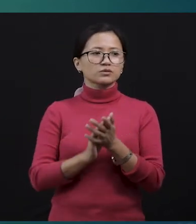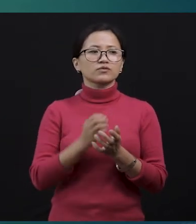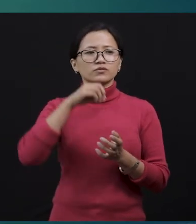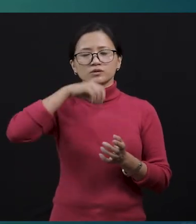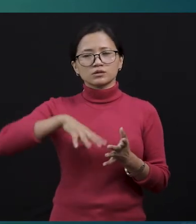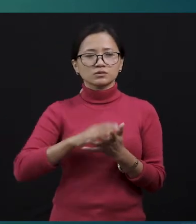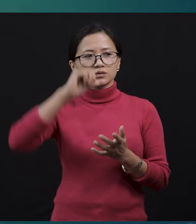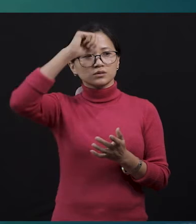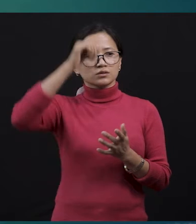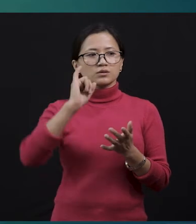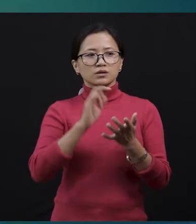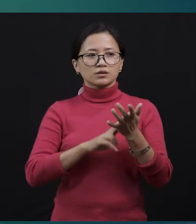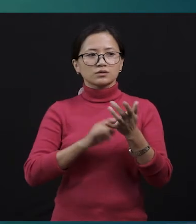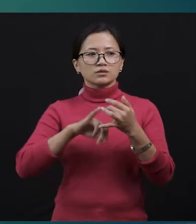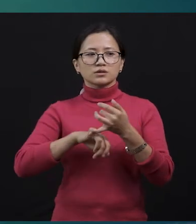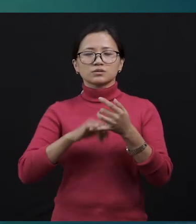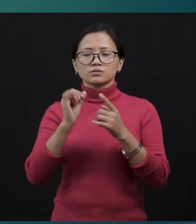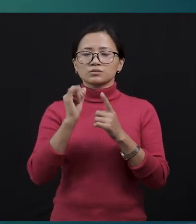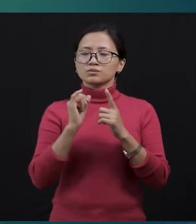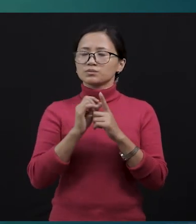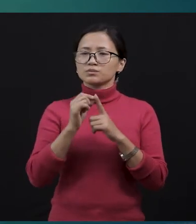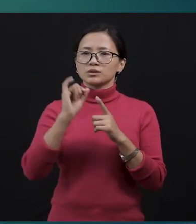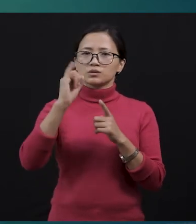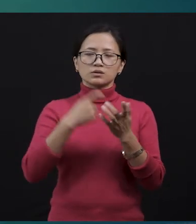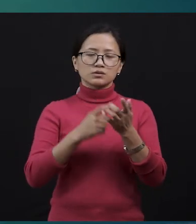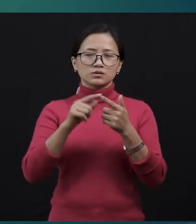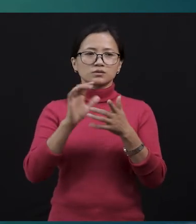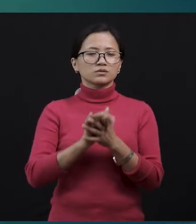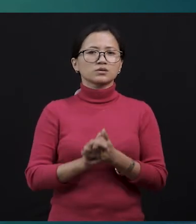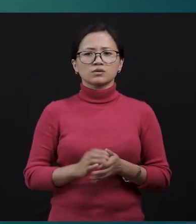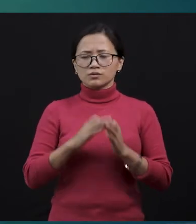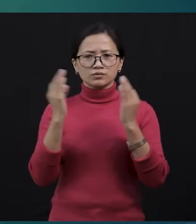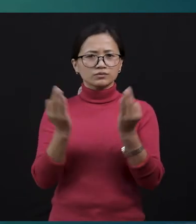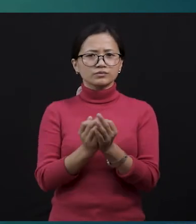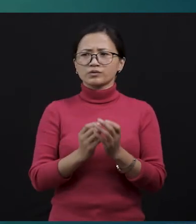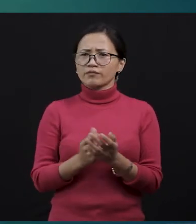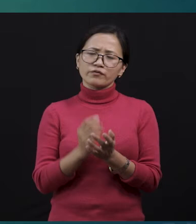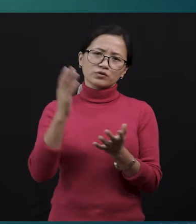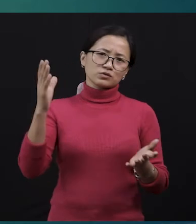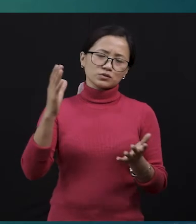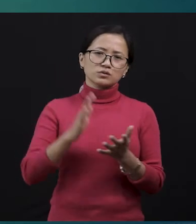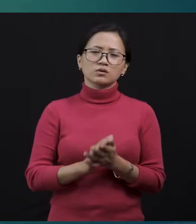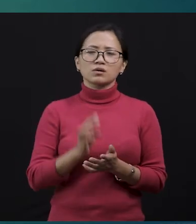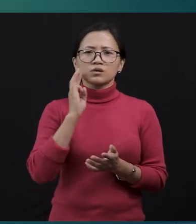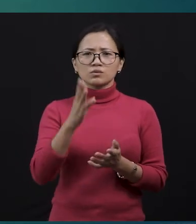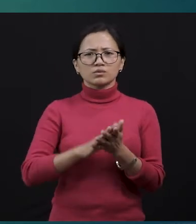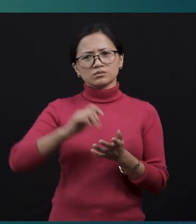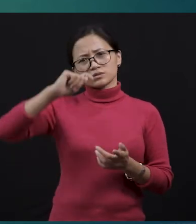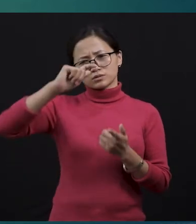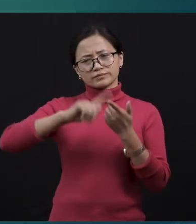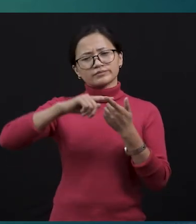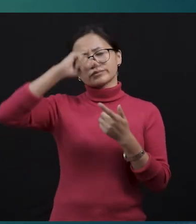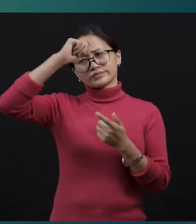inspired. Sometimes when we belong to a weaker group of society, or maybe your family is not very rich or is not very well